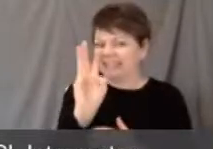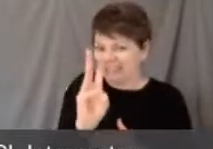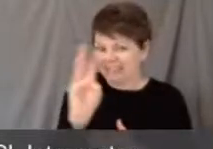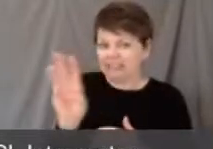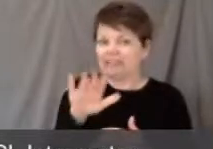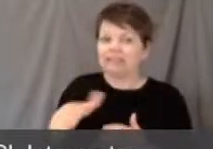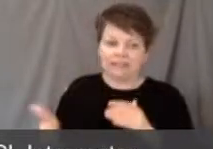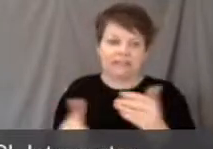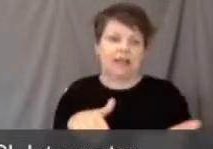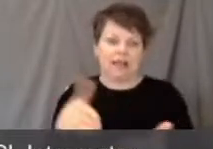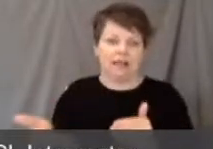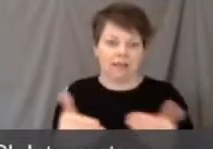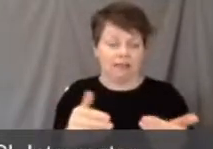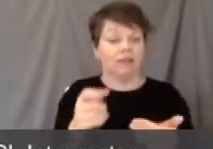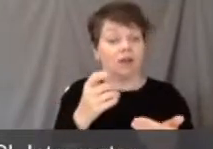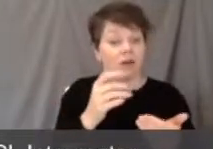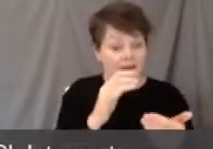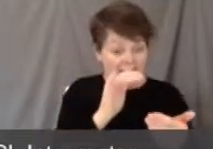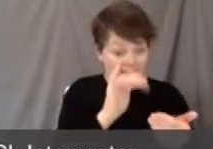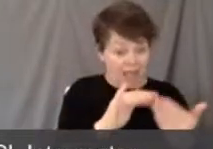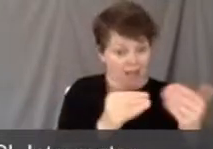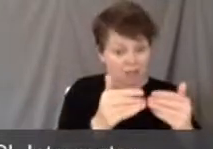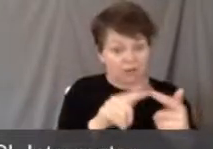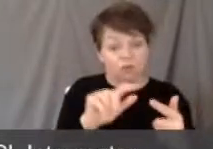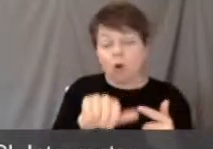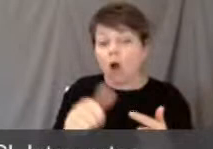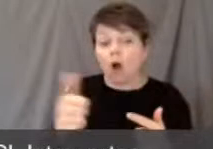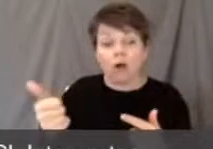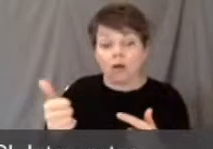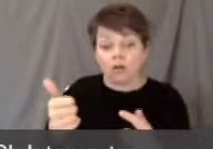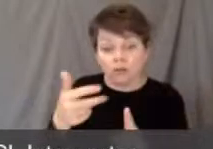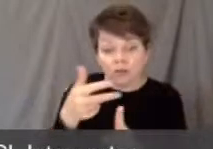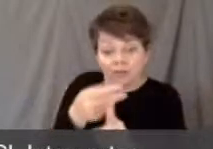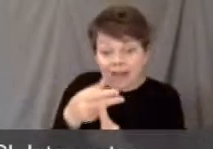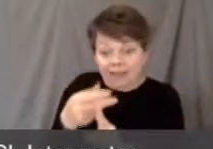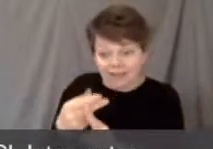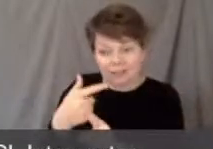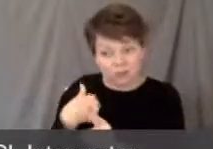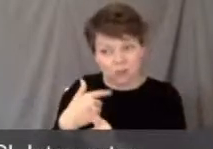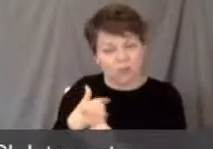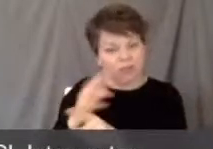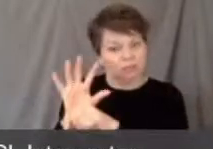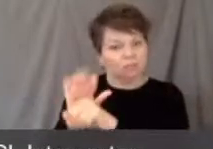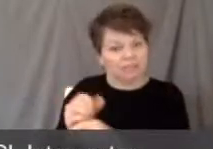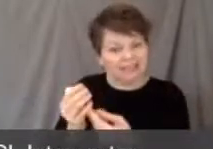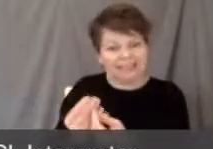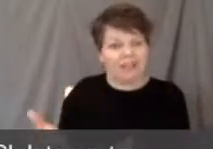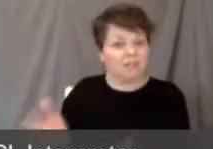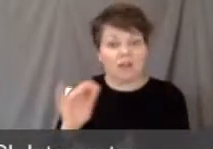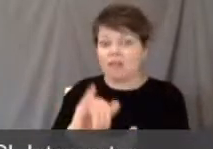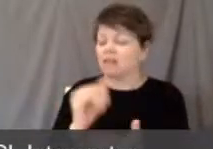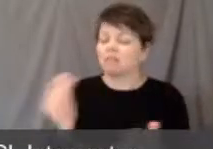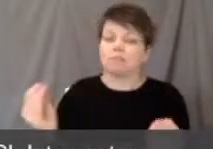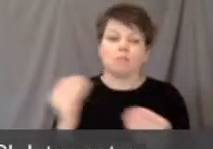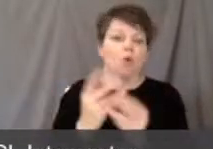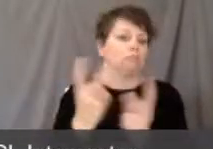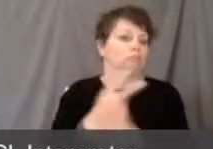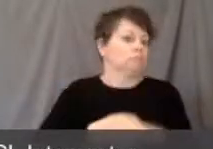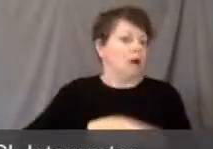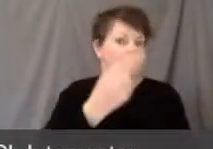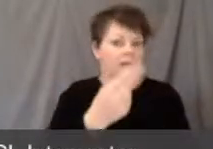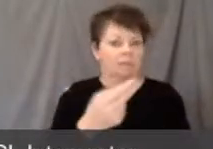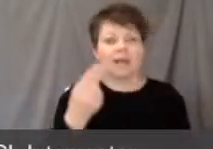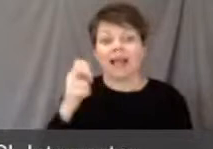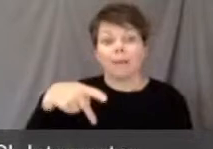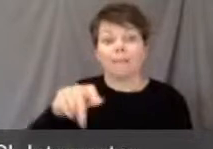numbers. And compared to other vaccines that we frequently give, that's significantly higher. Hepatitis